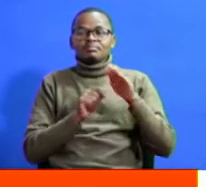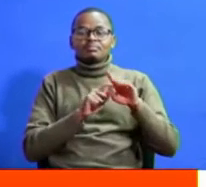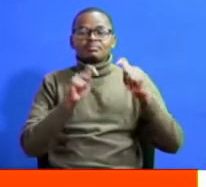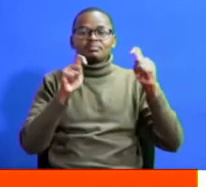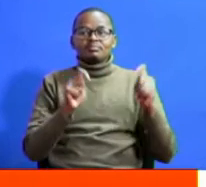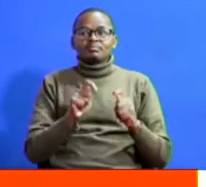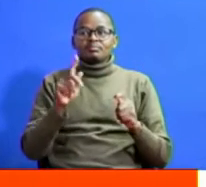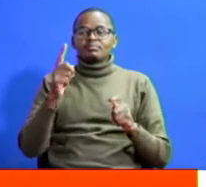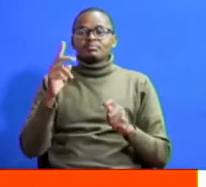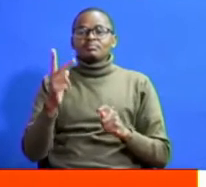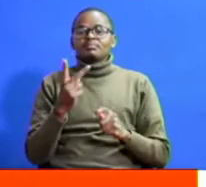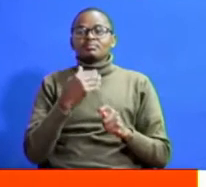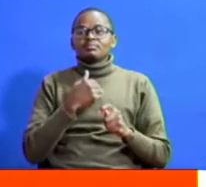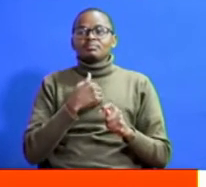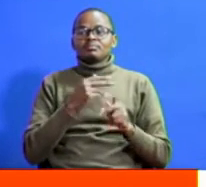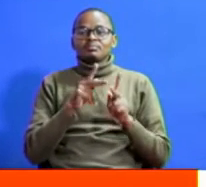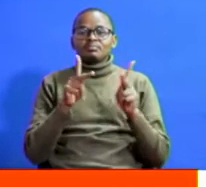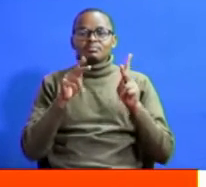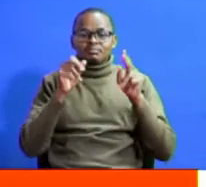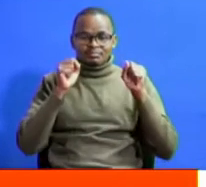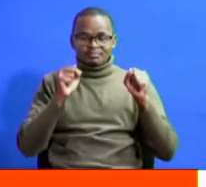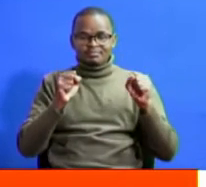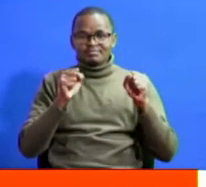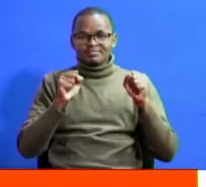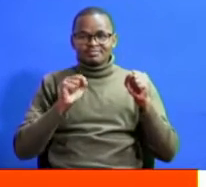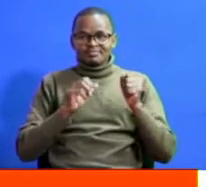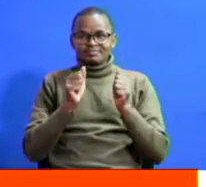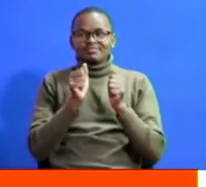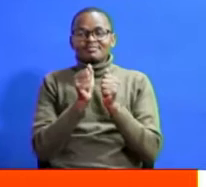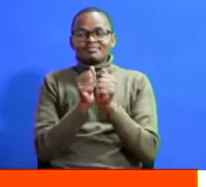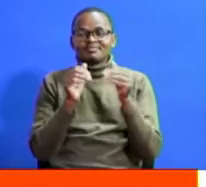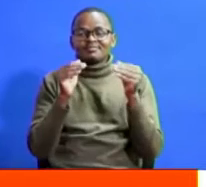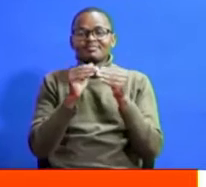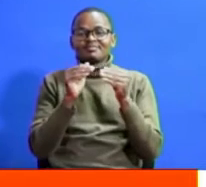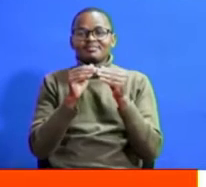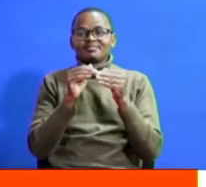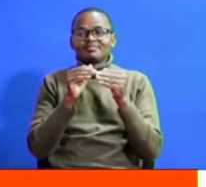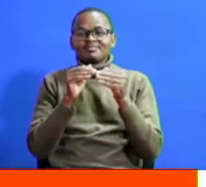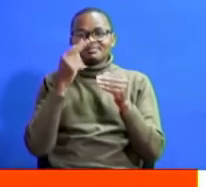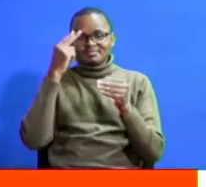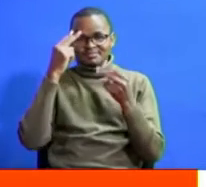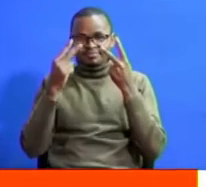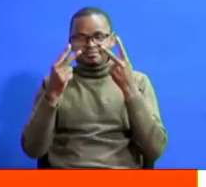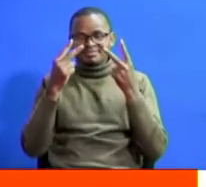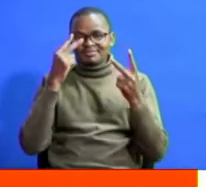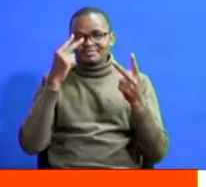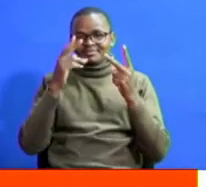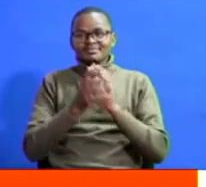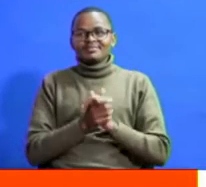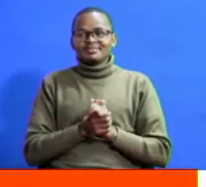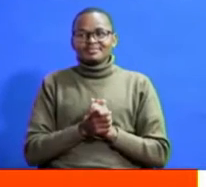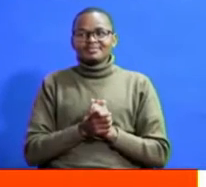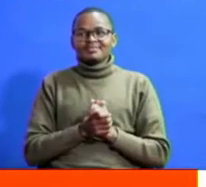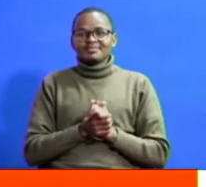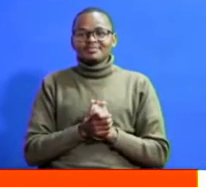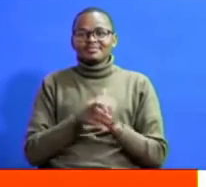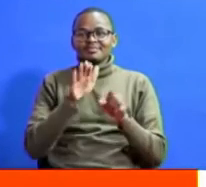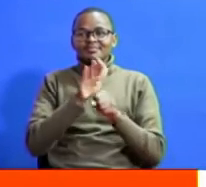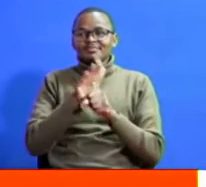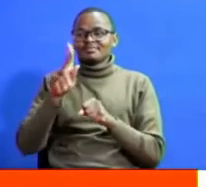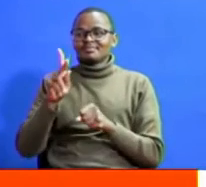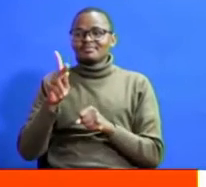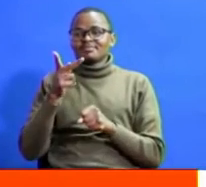of Kenya Kwanza, we are very confident with the numbers, as we've seen the mass population of